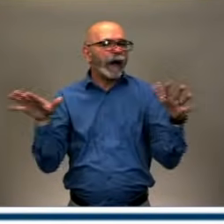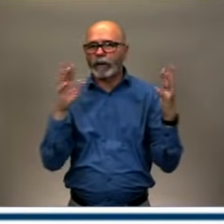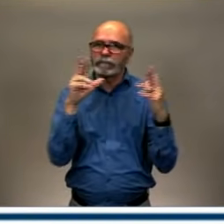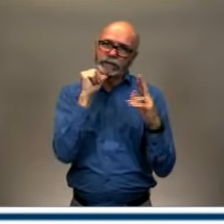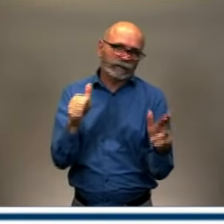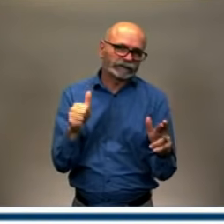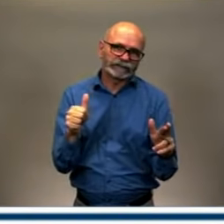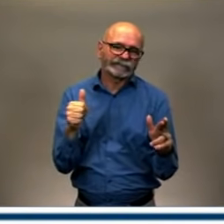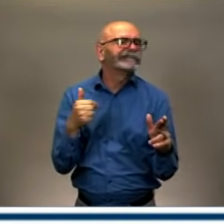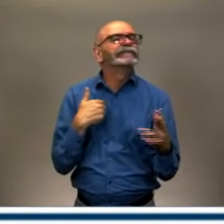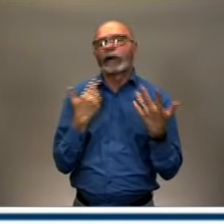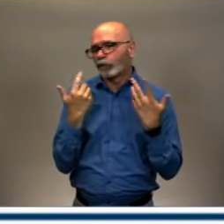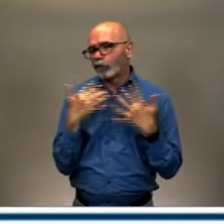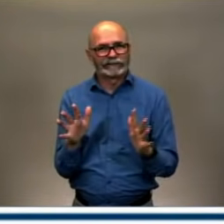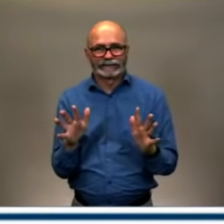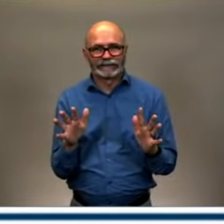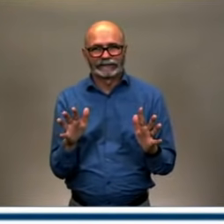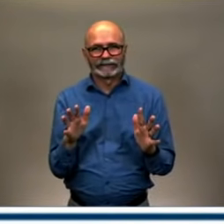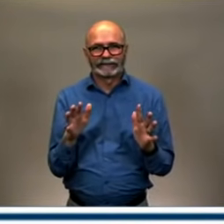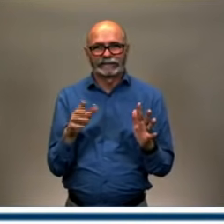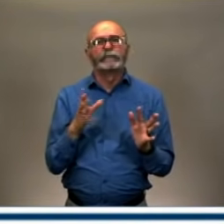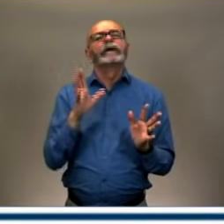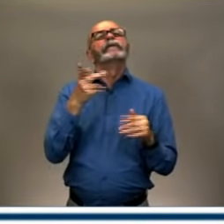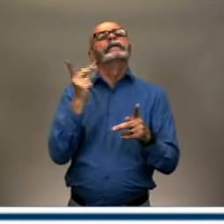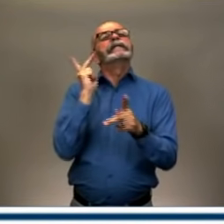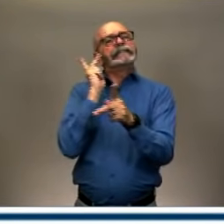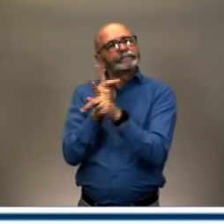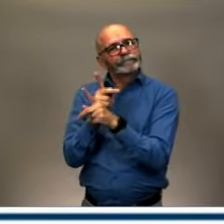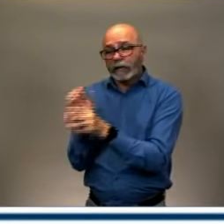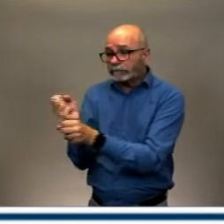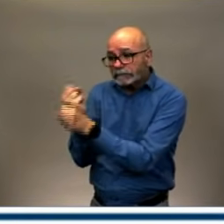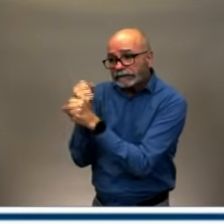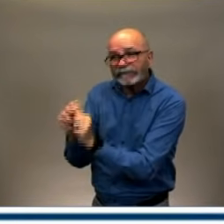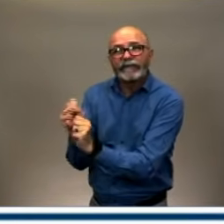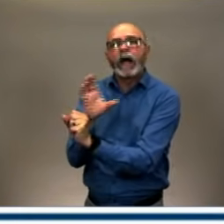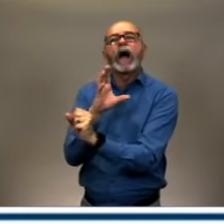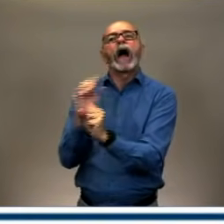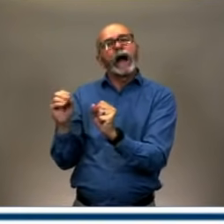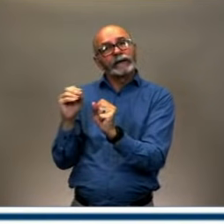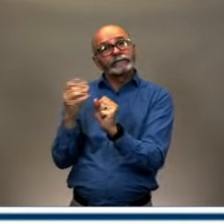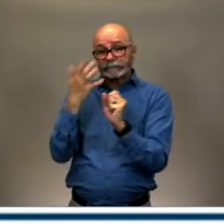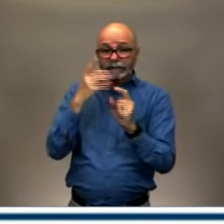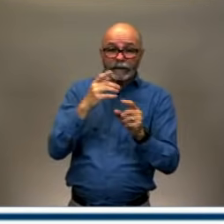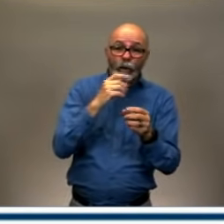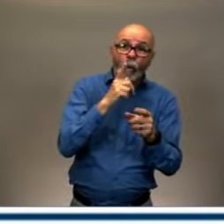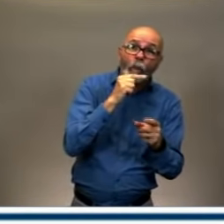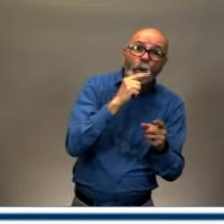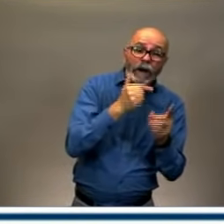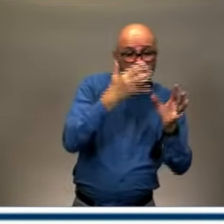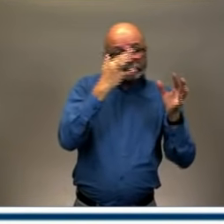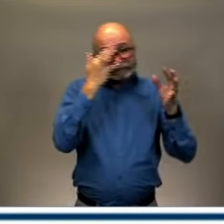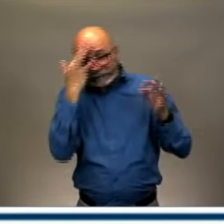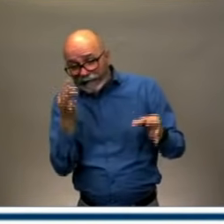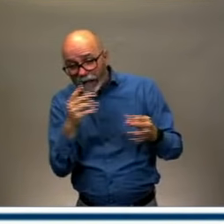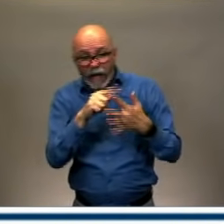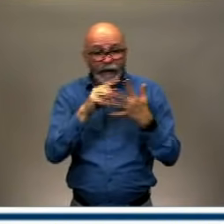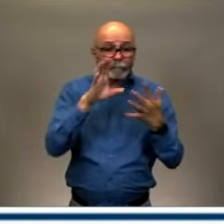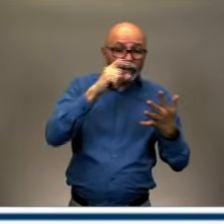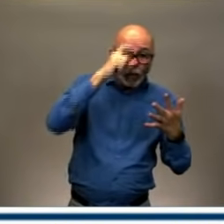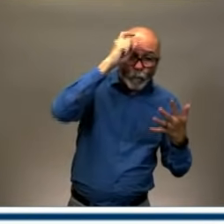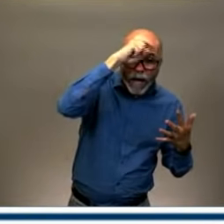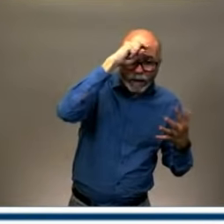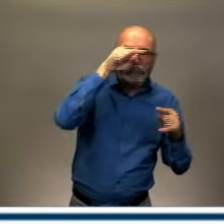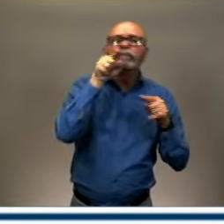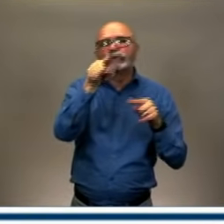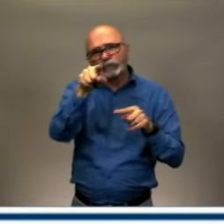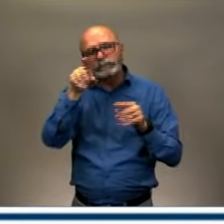need people to be as safe as possible. We need to make choices that keep ourselves and our community safe. And we need